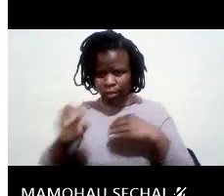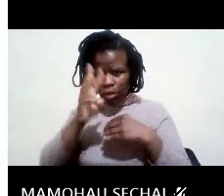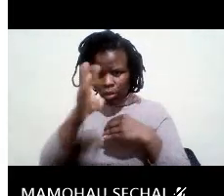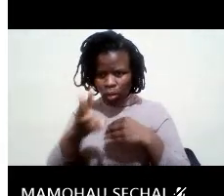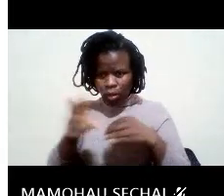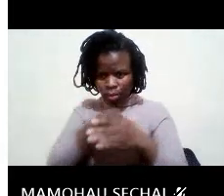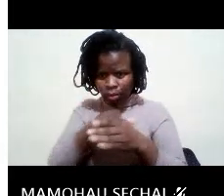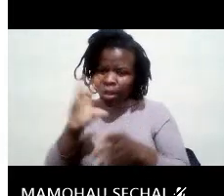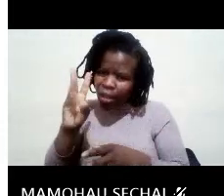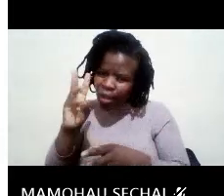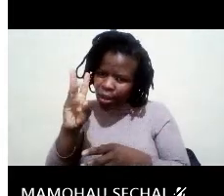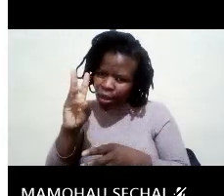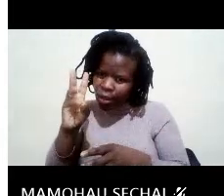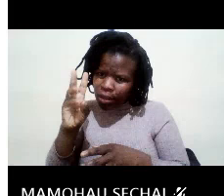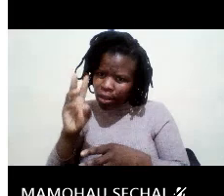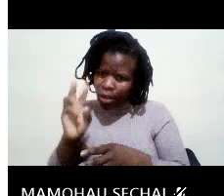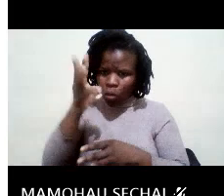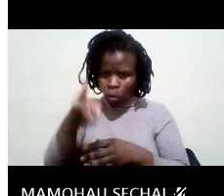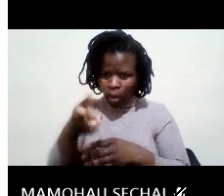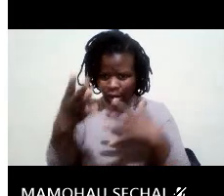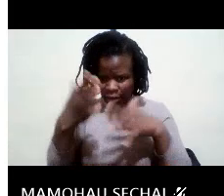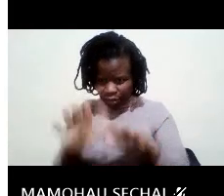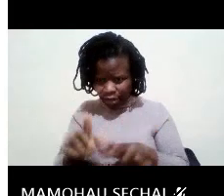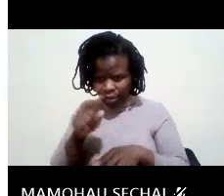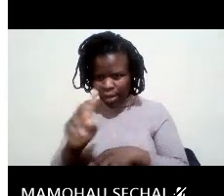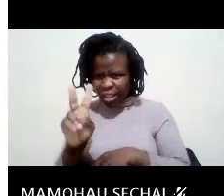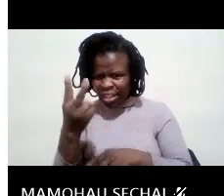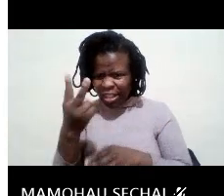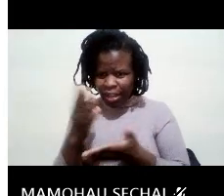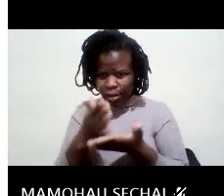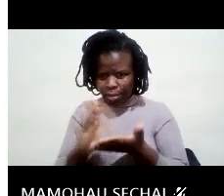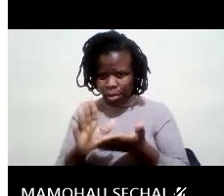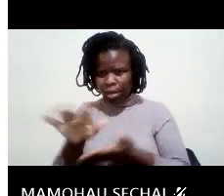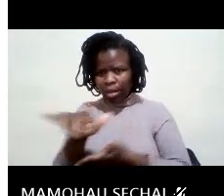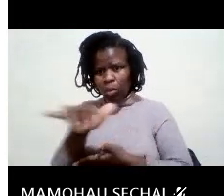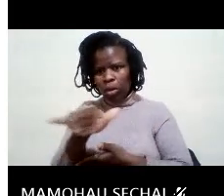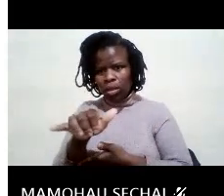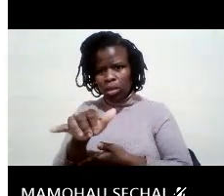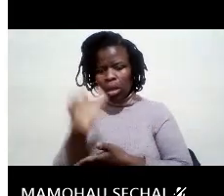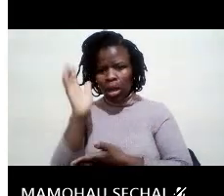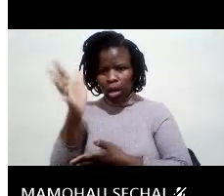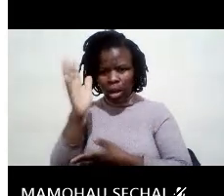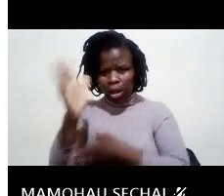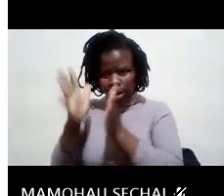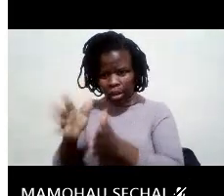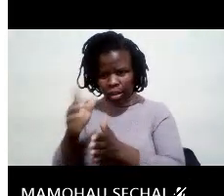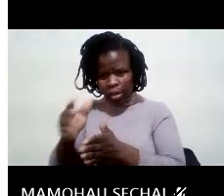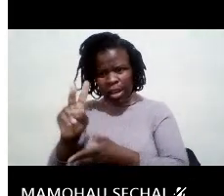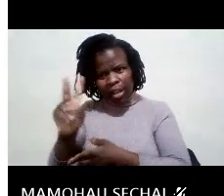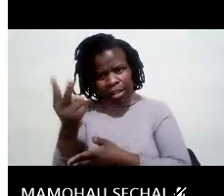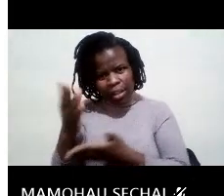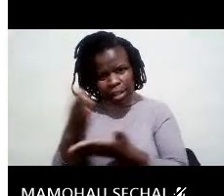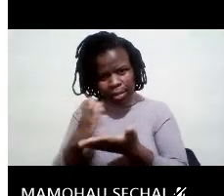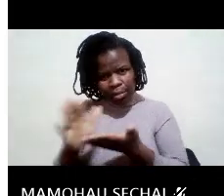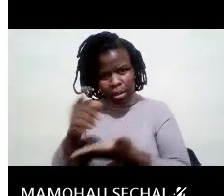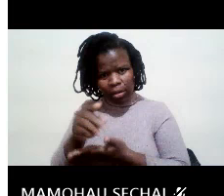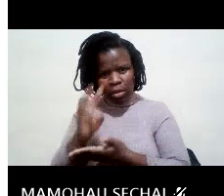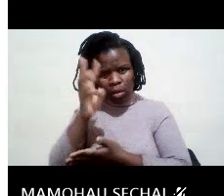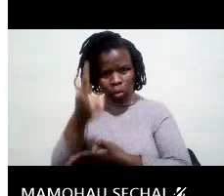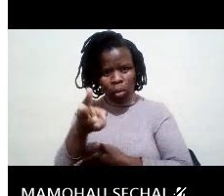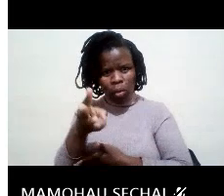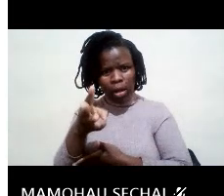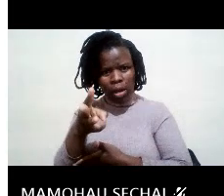come in, we will finish off with the second part of Dr. Tanton's lecture, and then the second part, Amani will come in, and then,